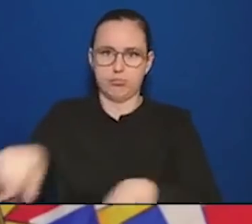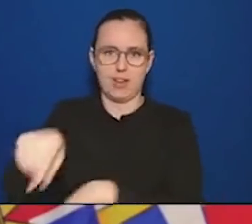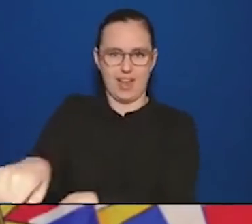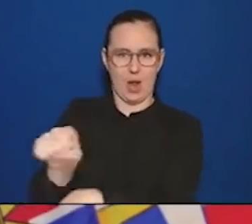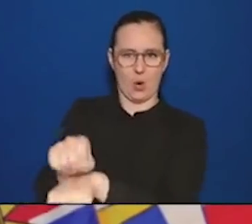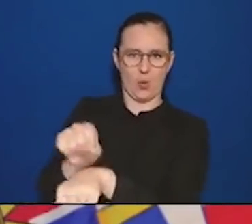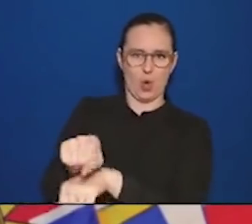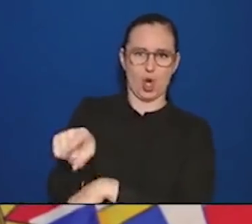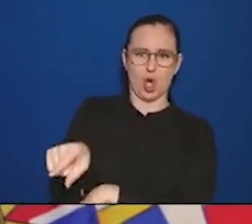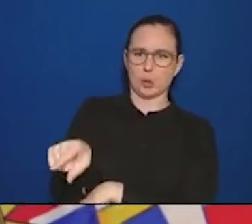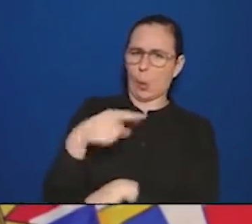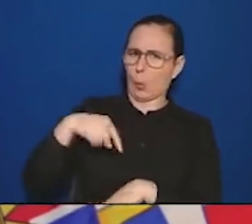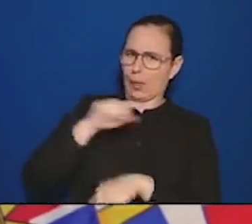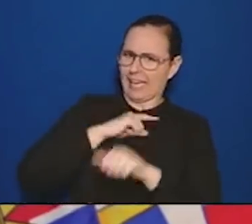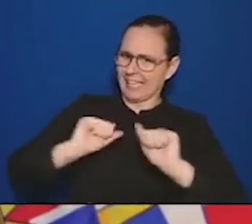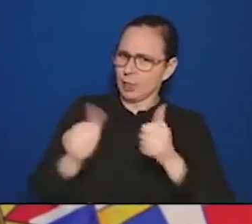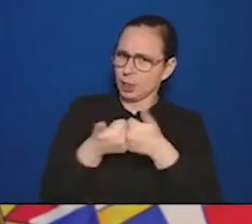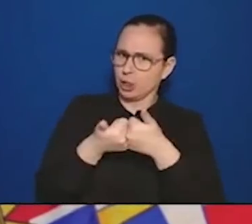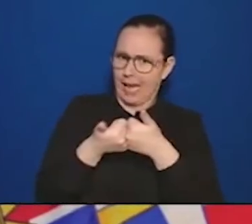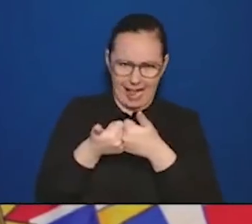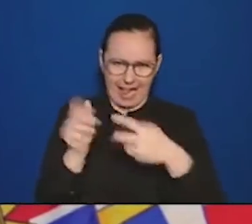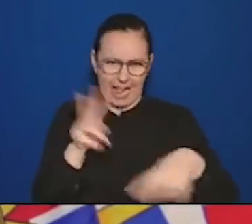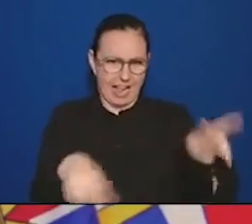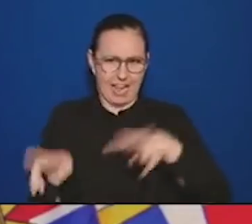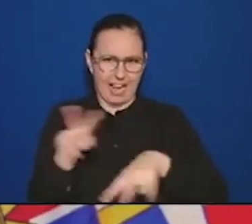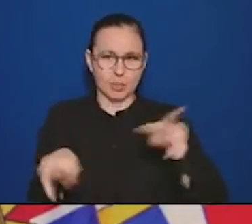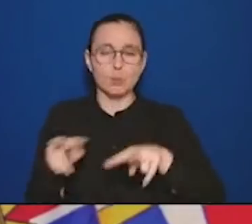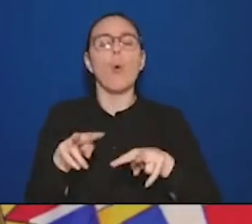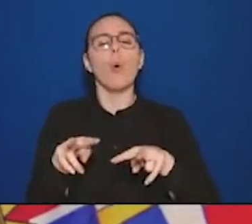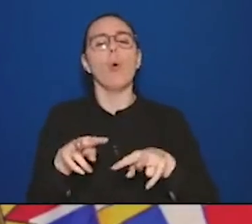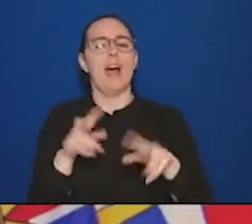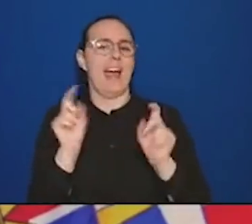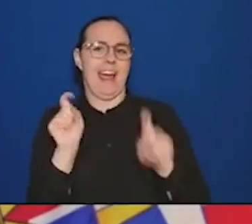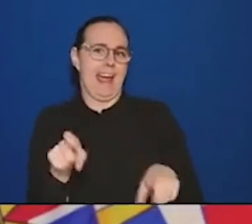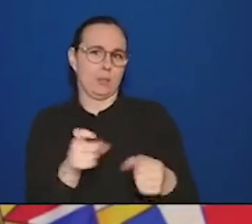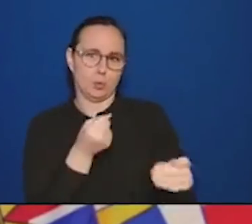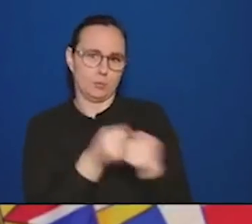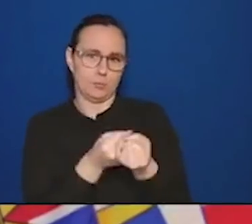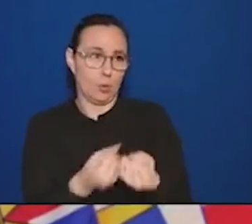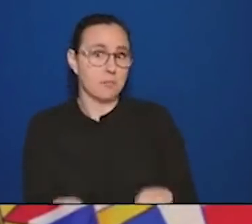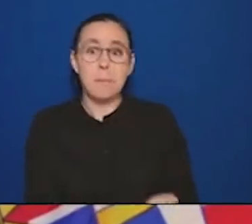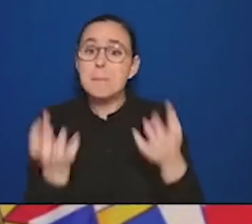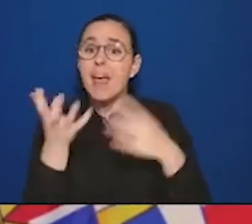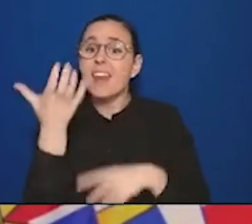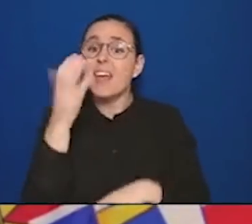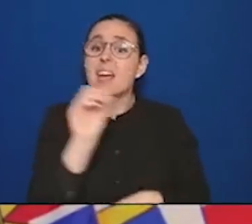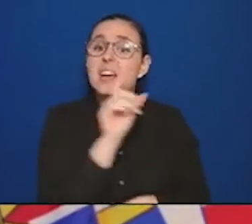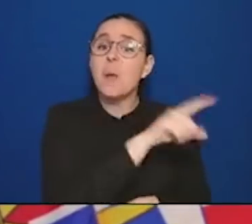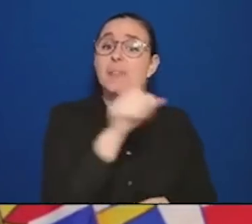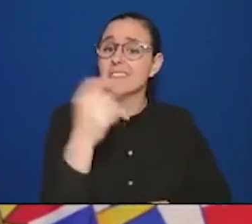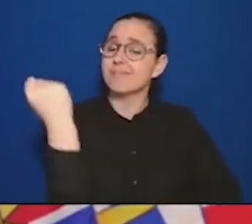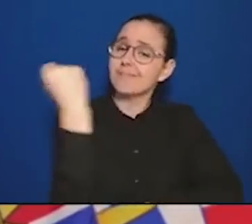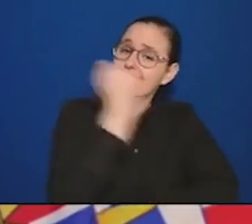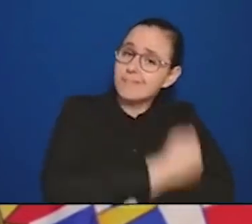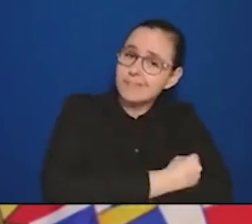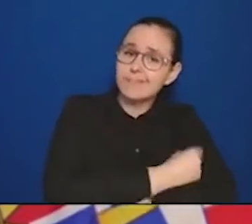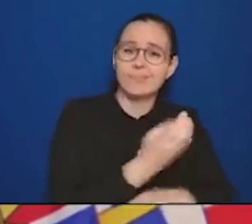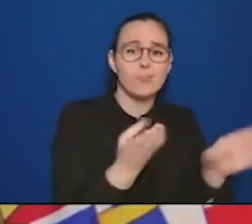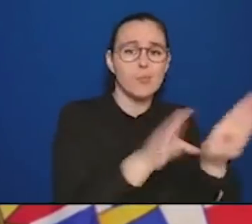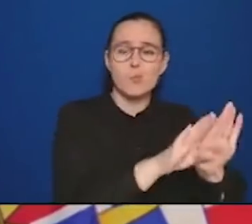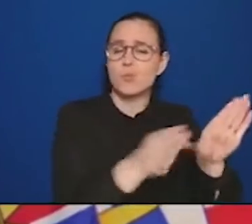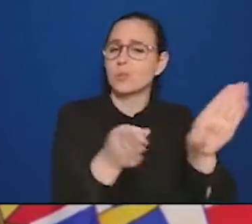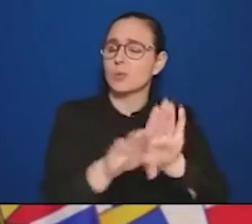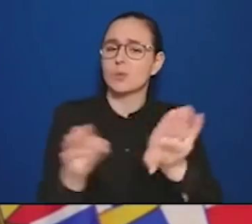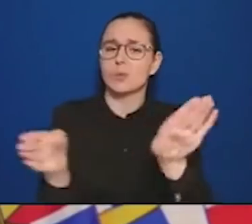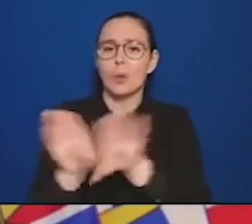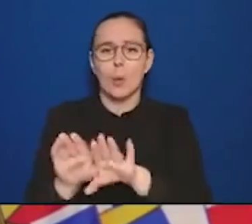support workers to be able to, and many businesses had to shut down for periods of time. What we have seen as we have